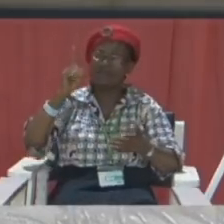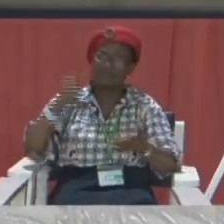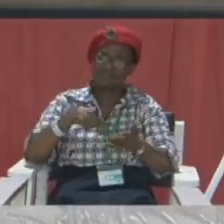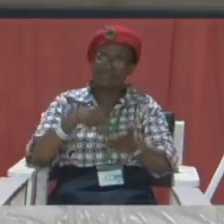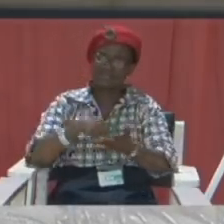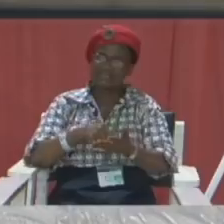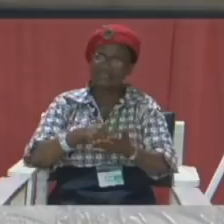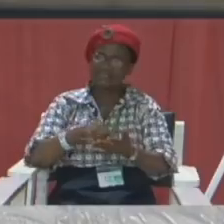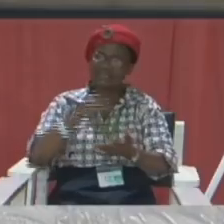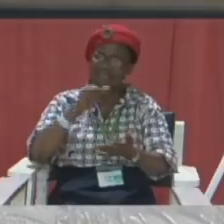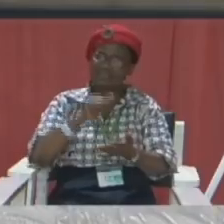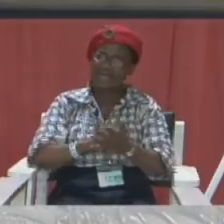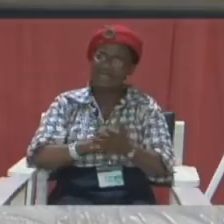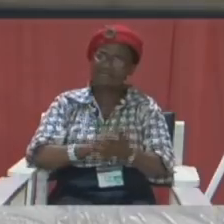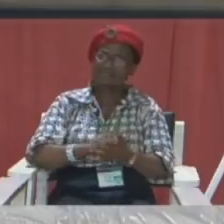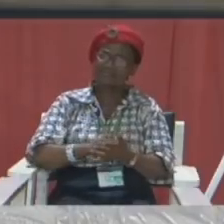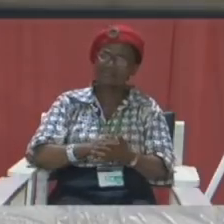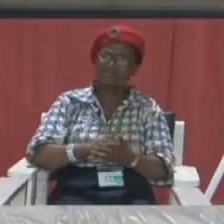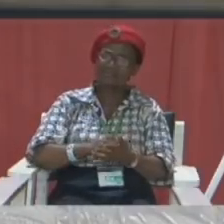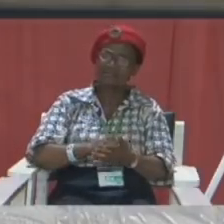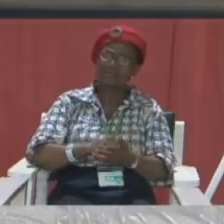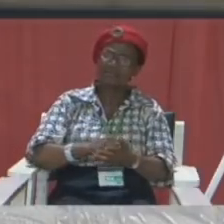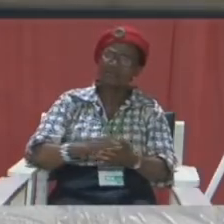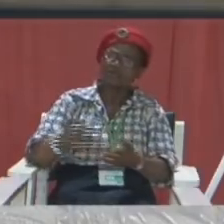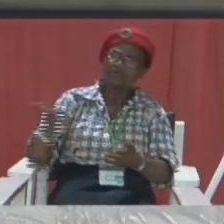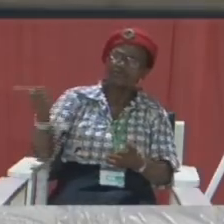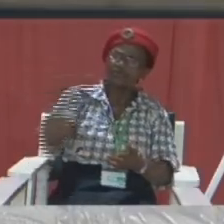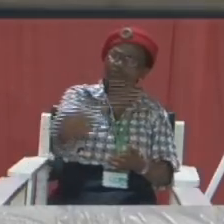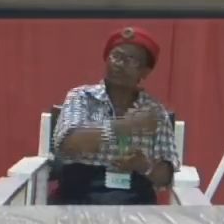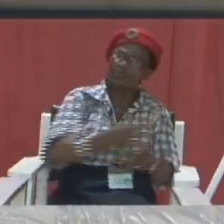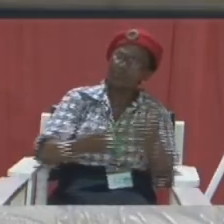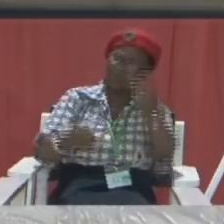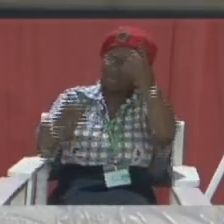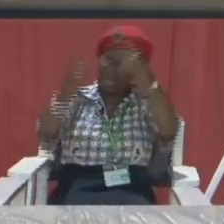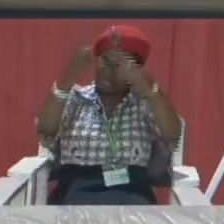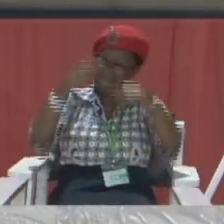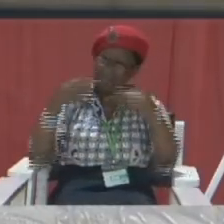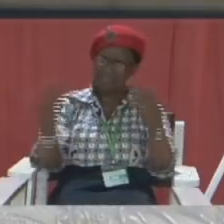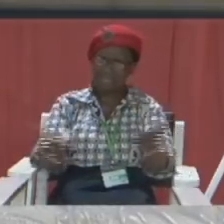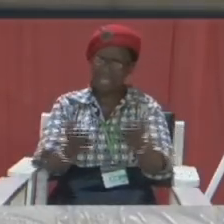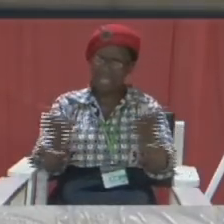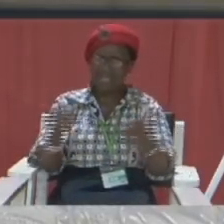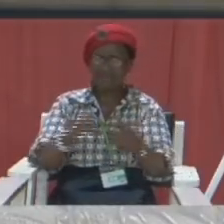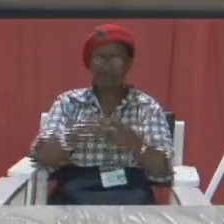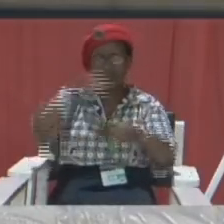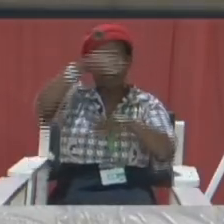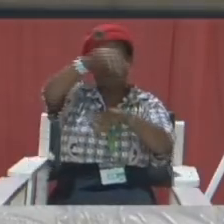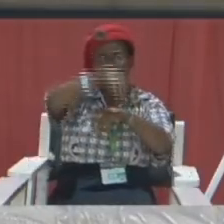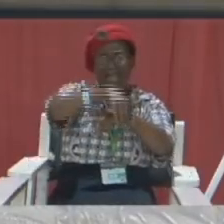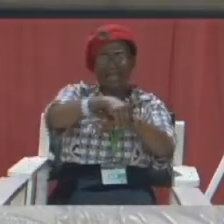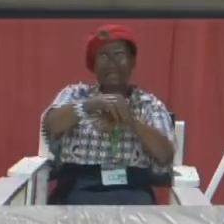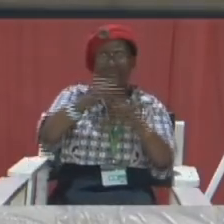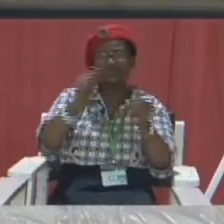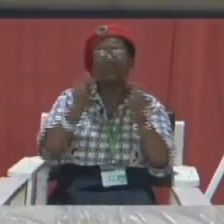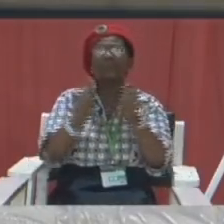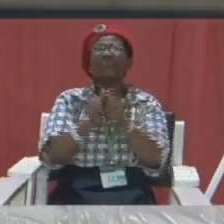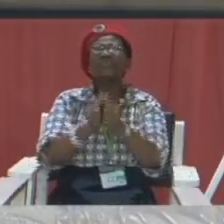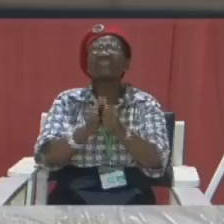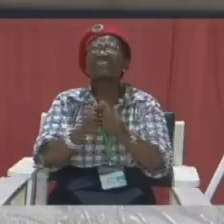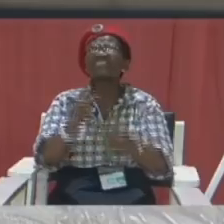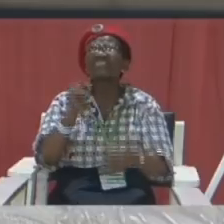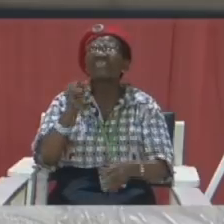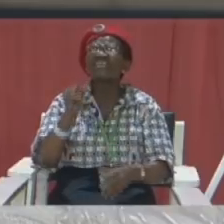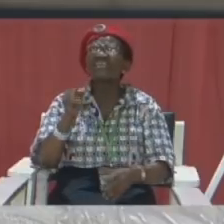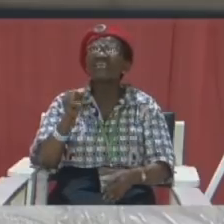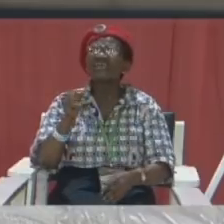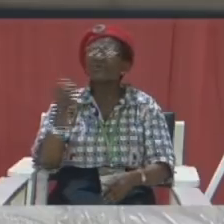that you came here tonight with some charms. Pe o wa leni pelu awon ogun kan lowo